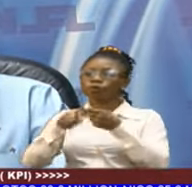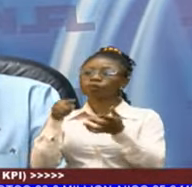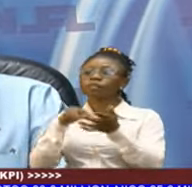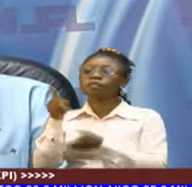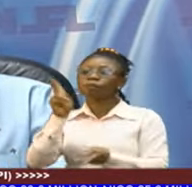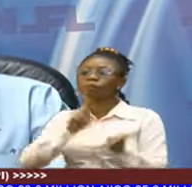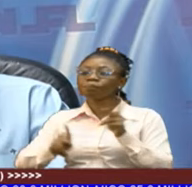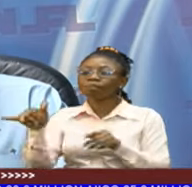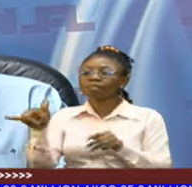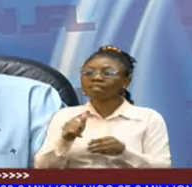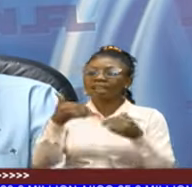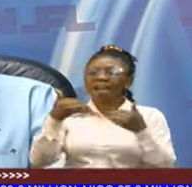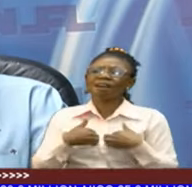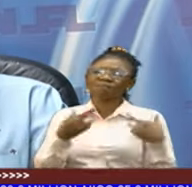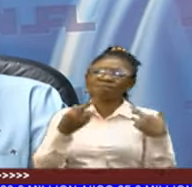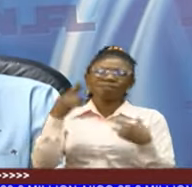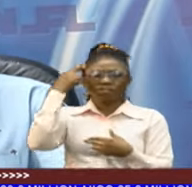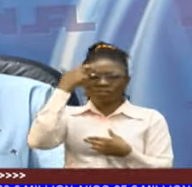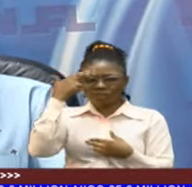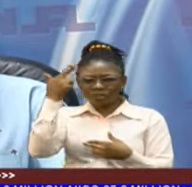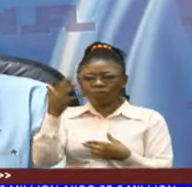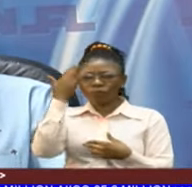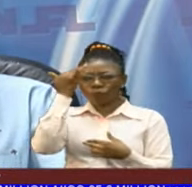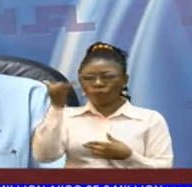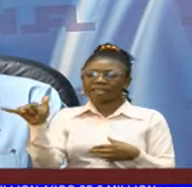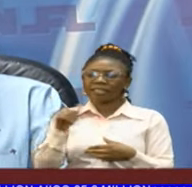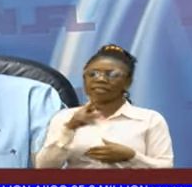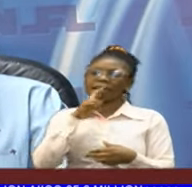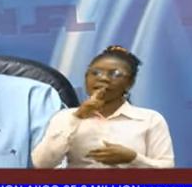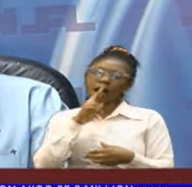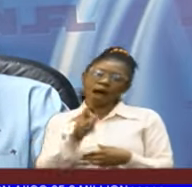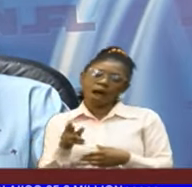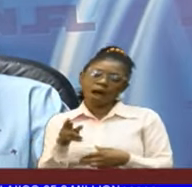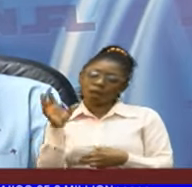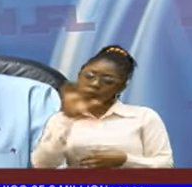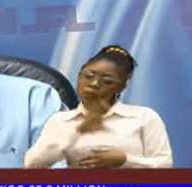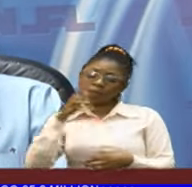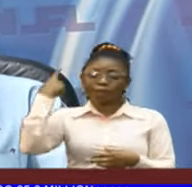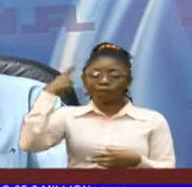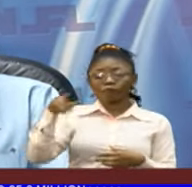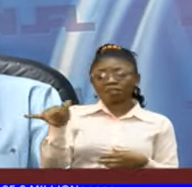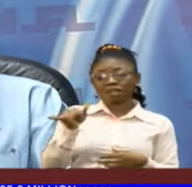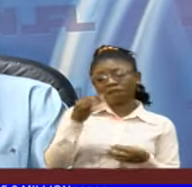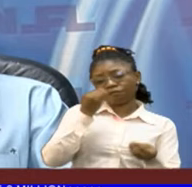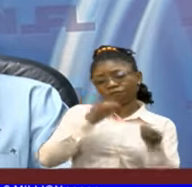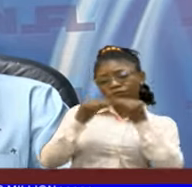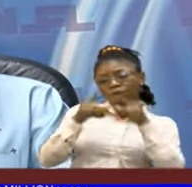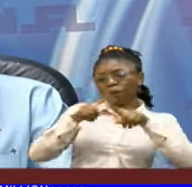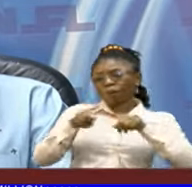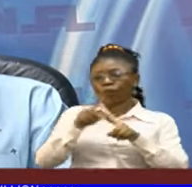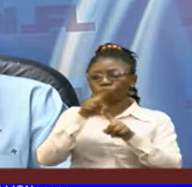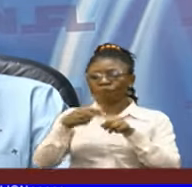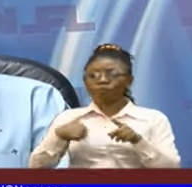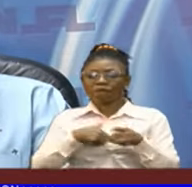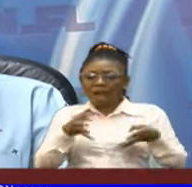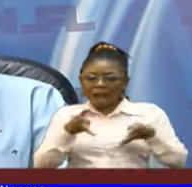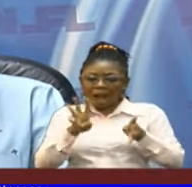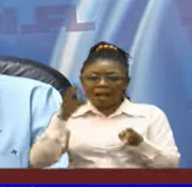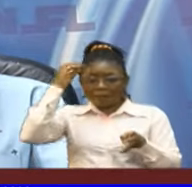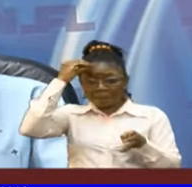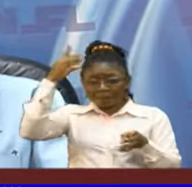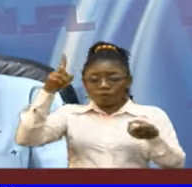they have genuine reasons why they are actually looking for their food. But when we allow man to continue